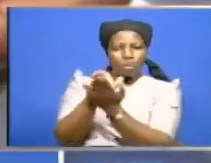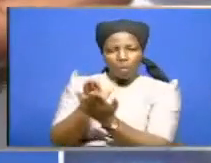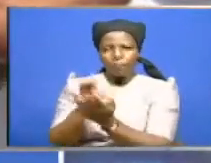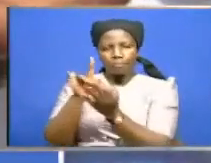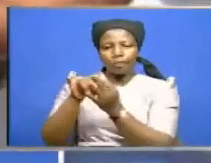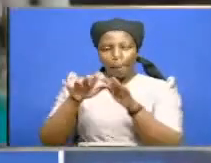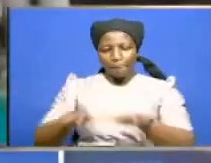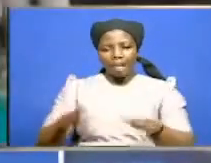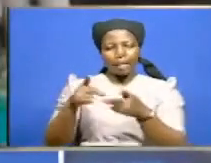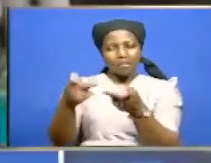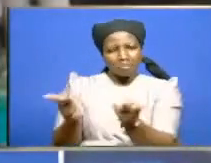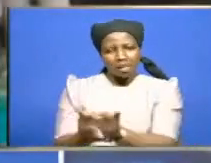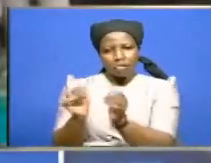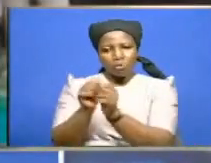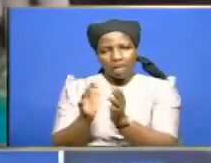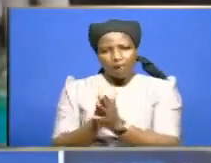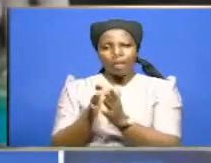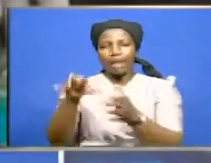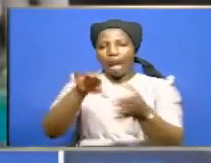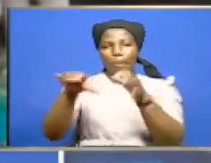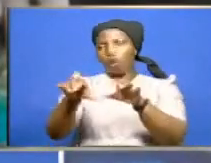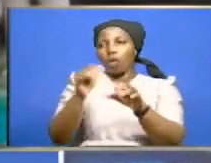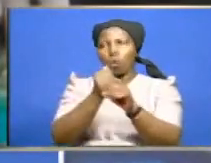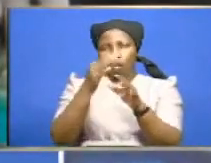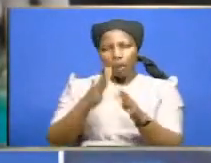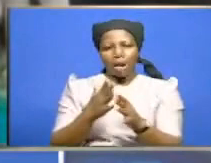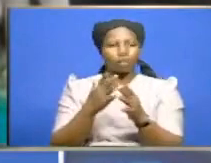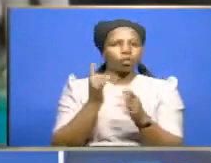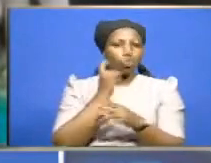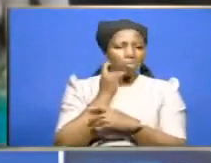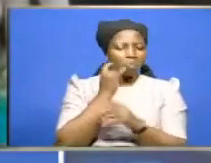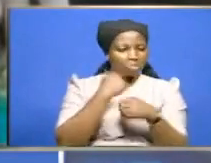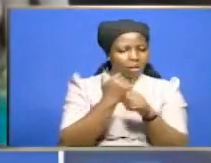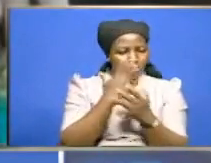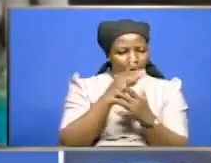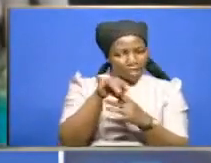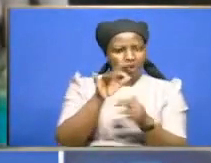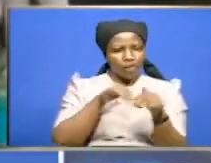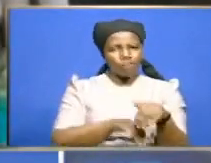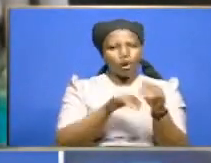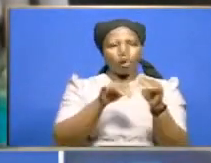marketplaces and agro-dealers' outlets to make them COVID-19 compliant.